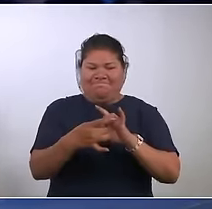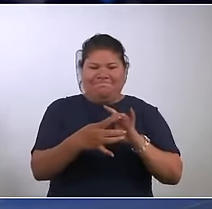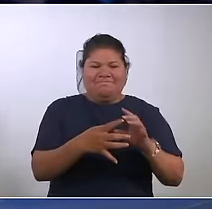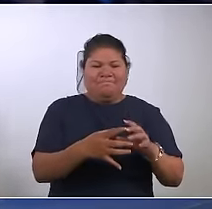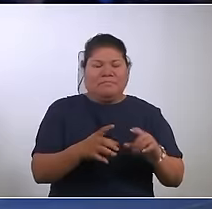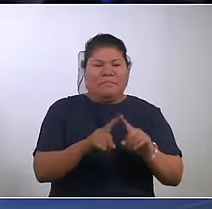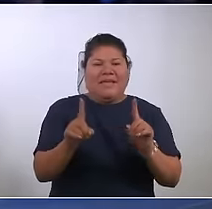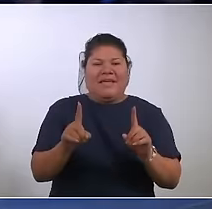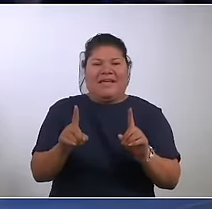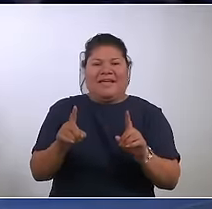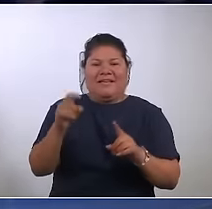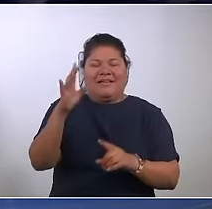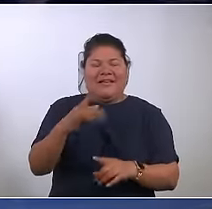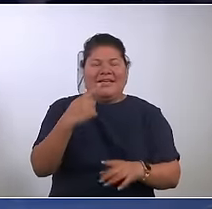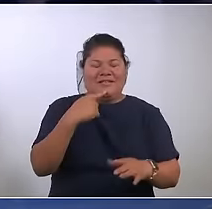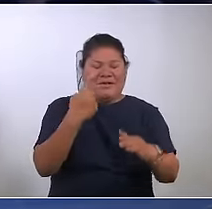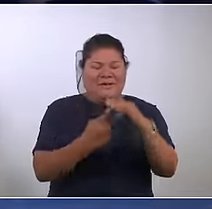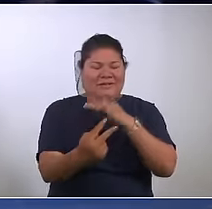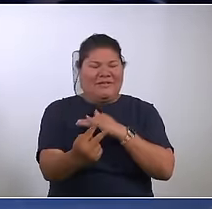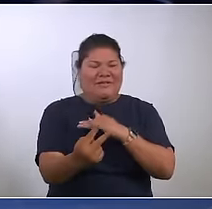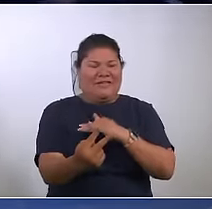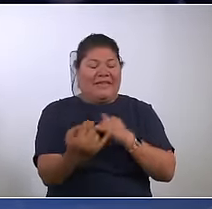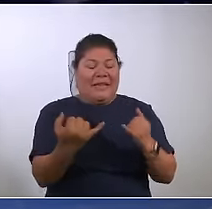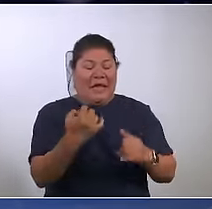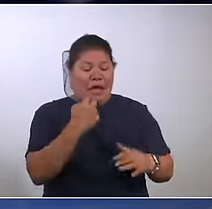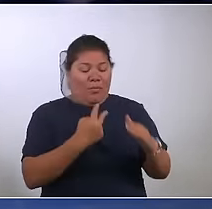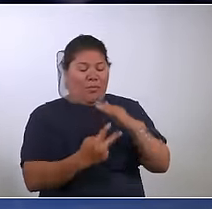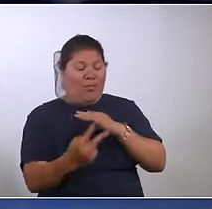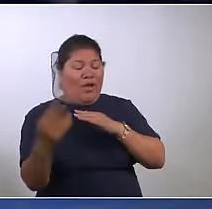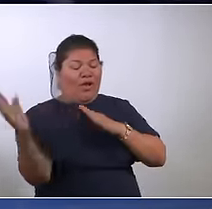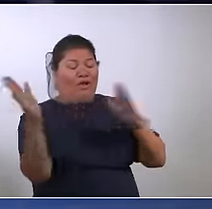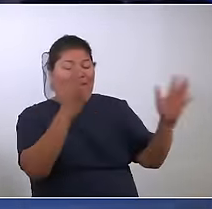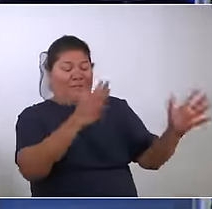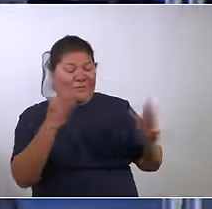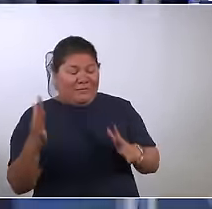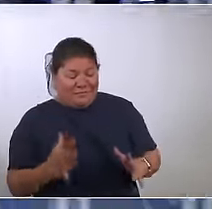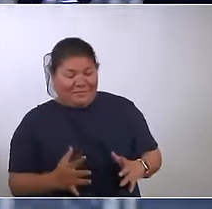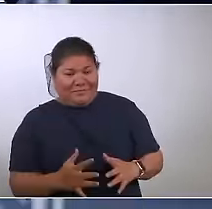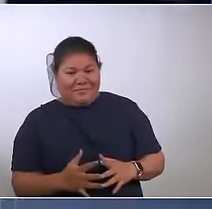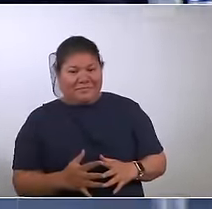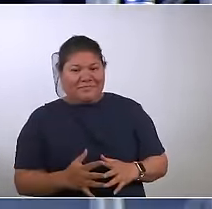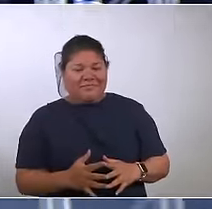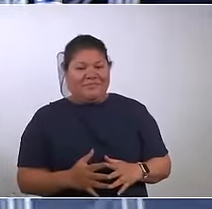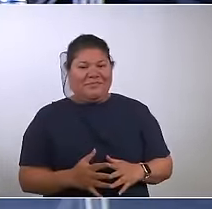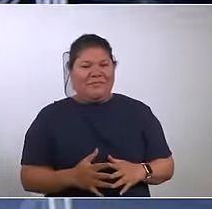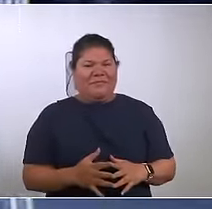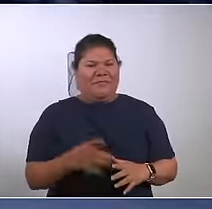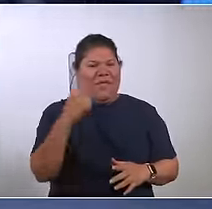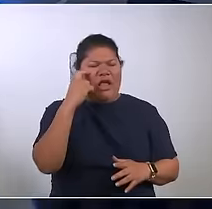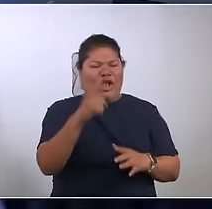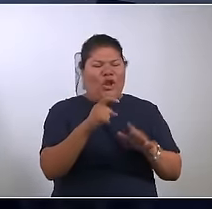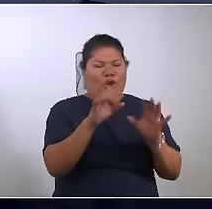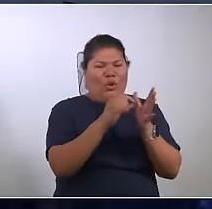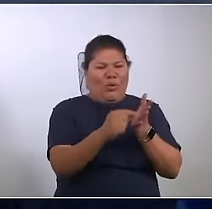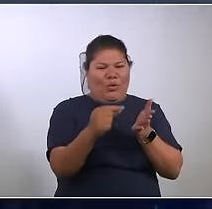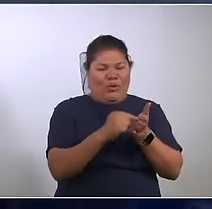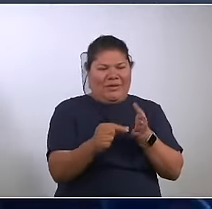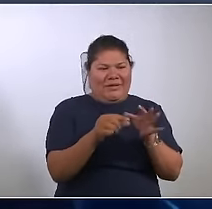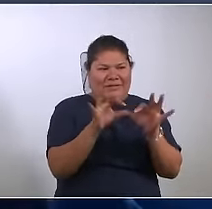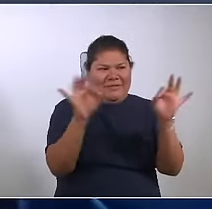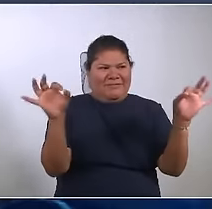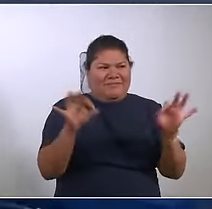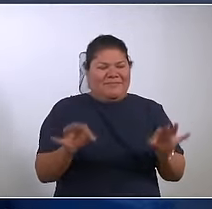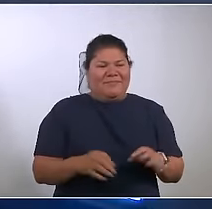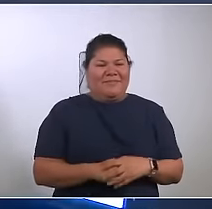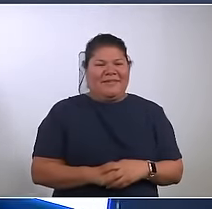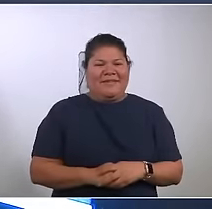incorporated. Pero entonces Dios le dice al profeta, profetiza al viento. But then God tells the prophet, prophesy to the wind. Y miren cómo lo dice la escritura. And look at